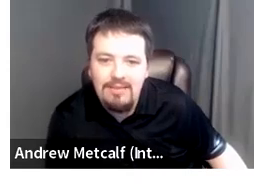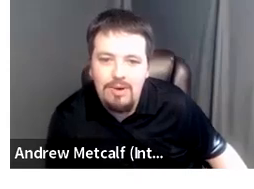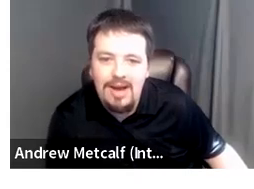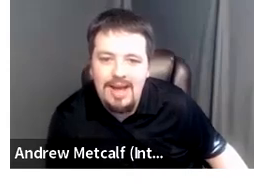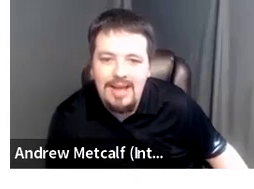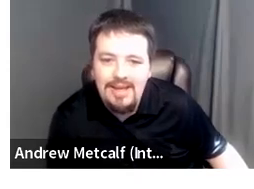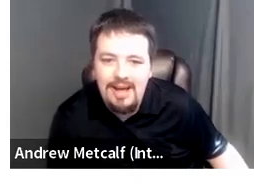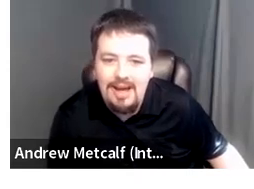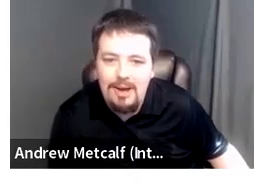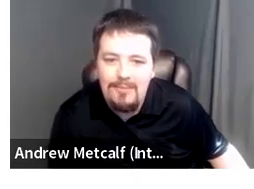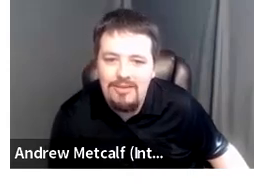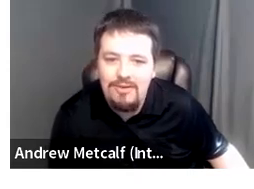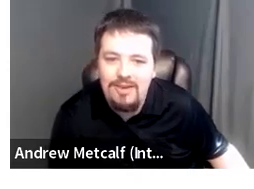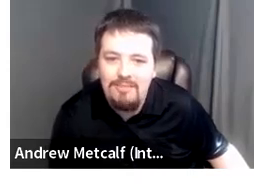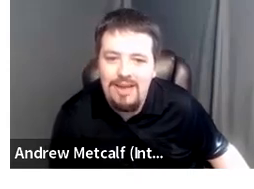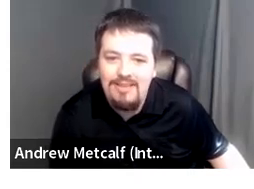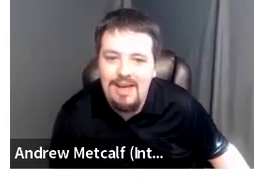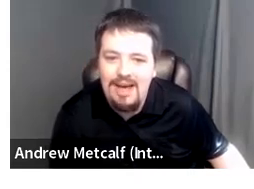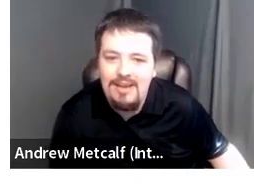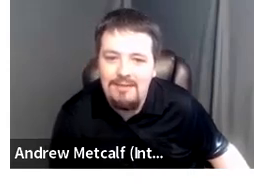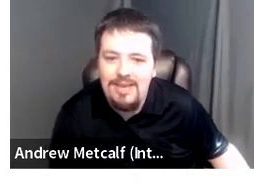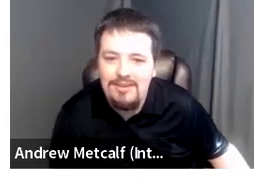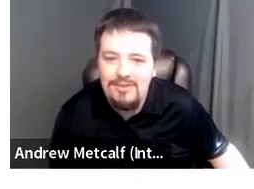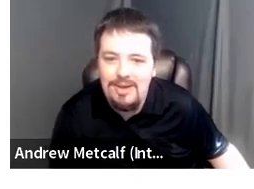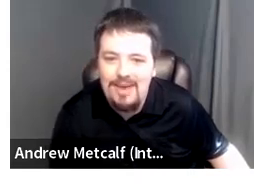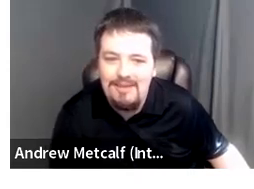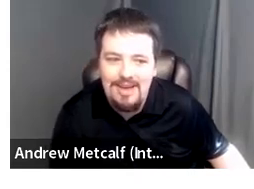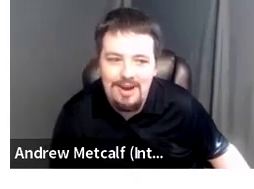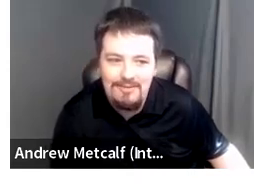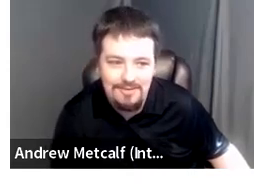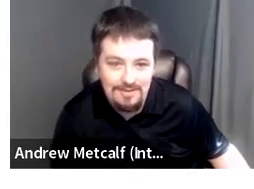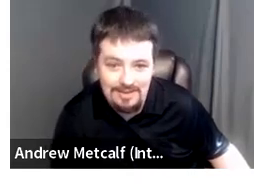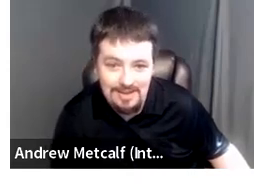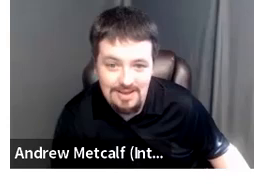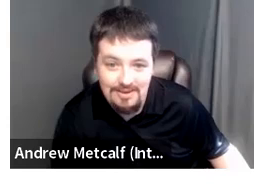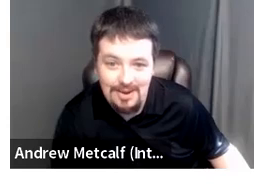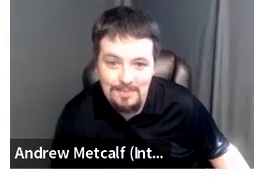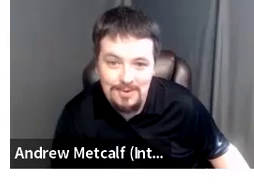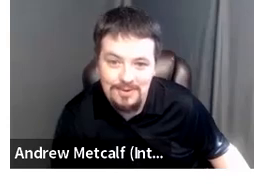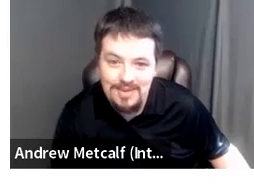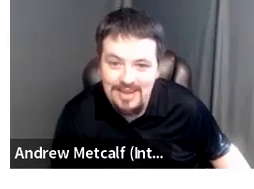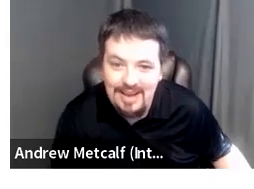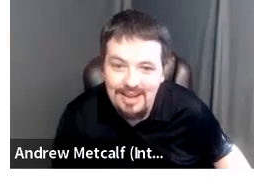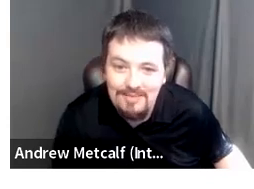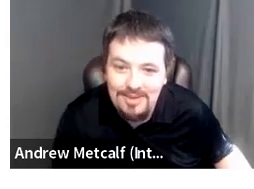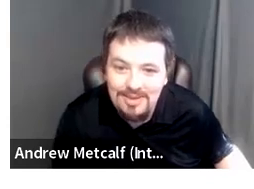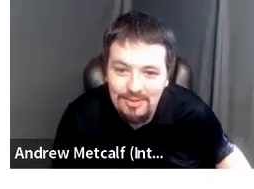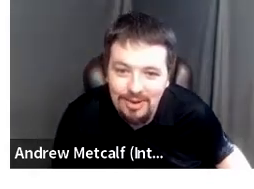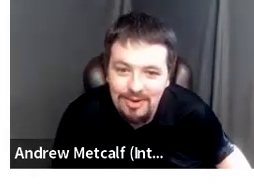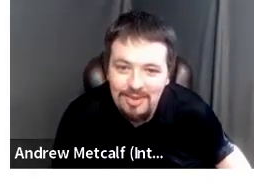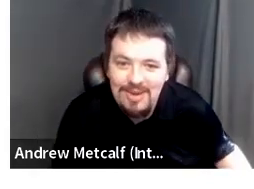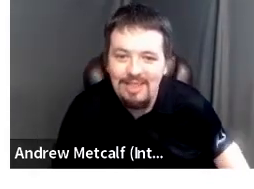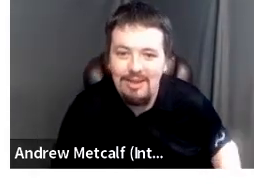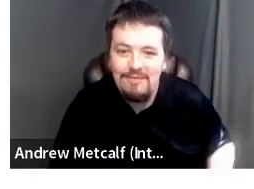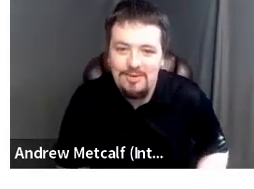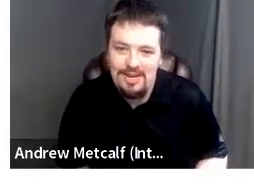And that's why it sort of explains a lot of the history that we have now. So I hope you'll